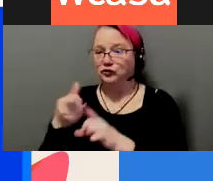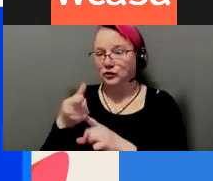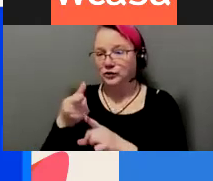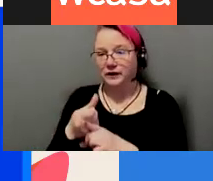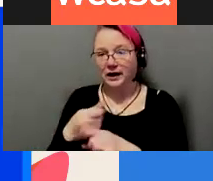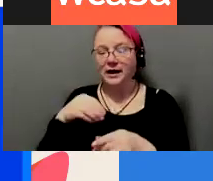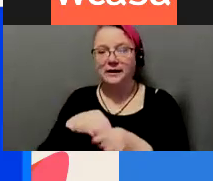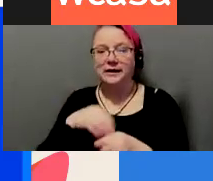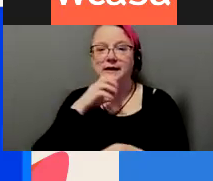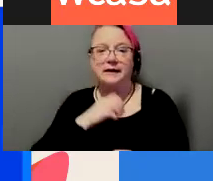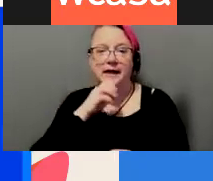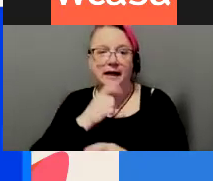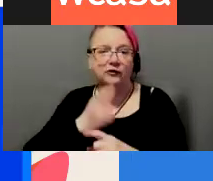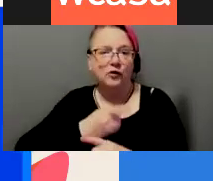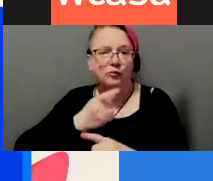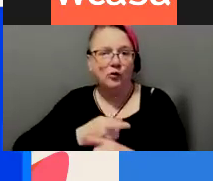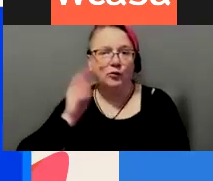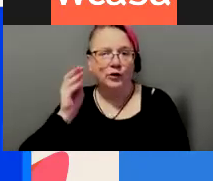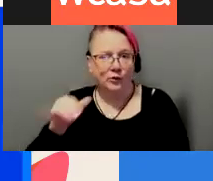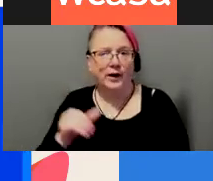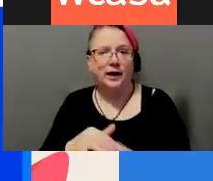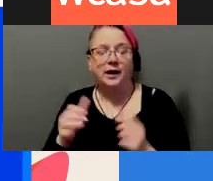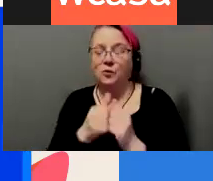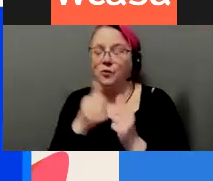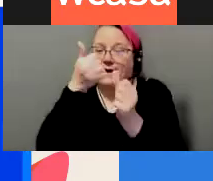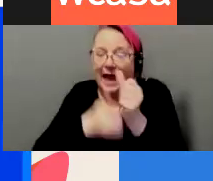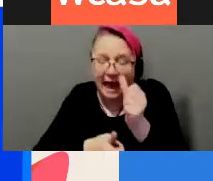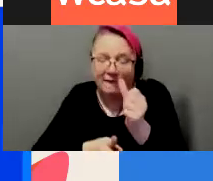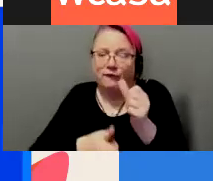in an age-appropriate way with every child.